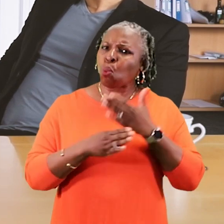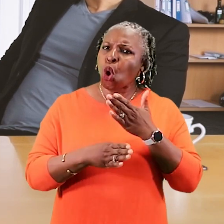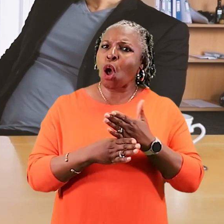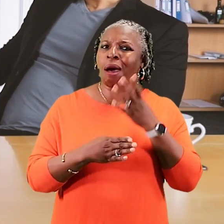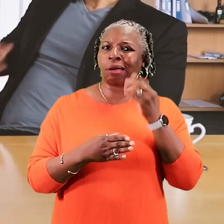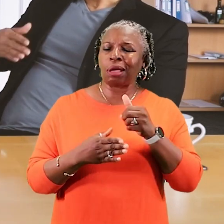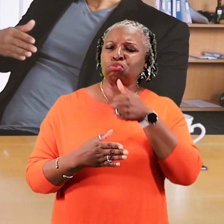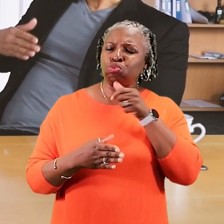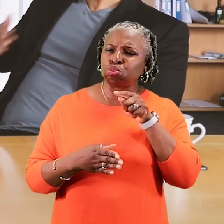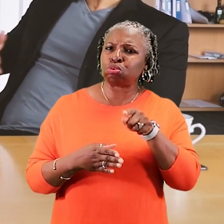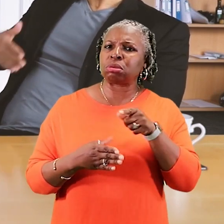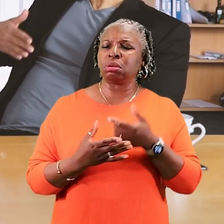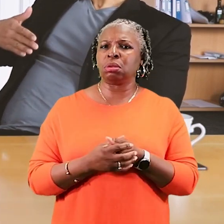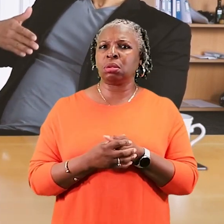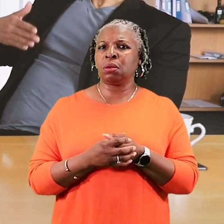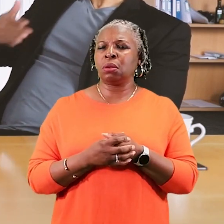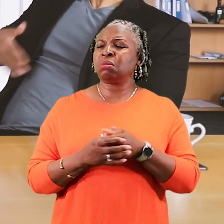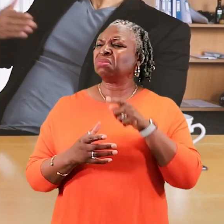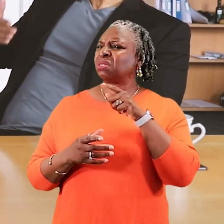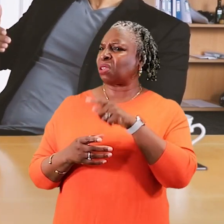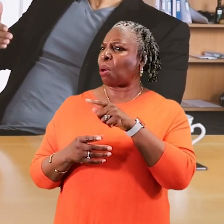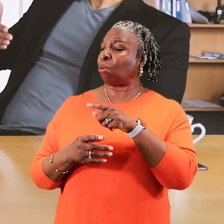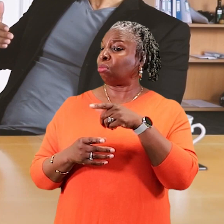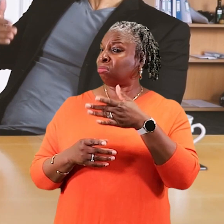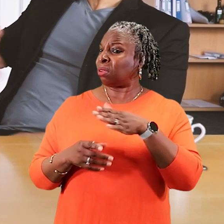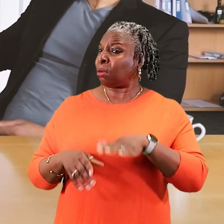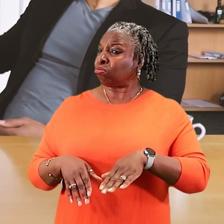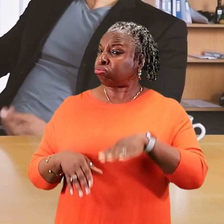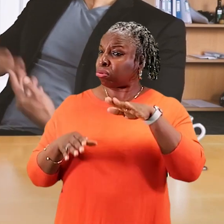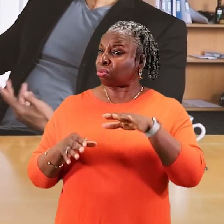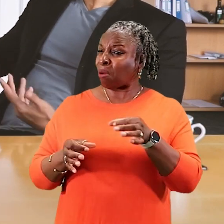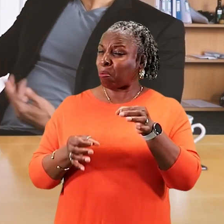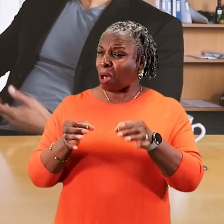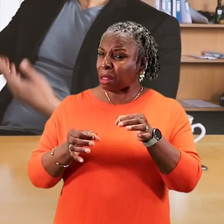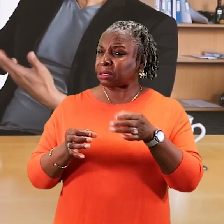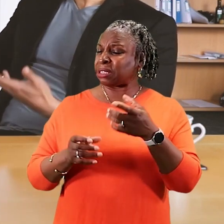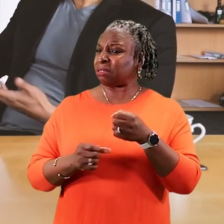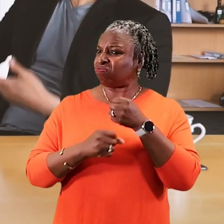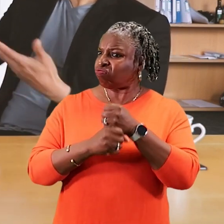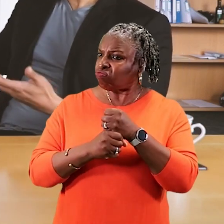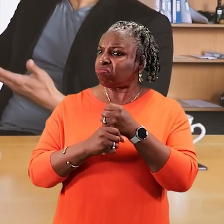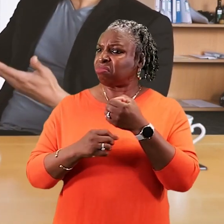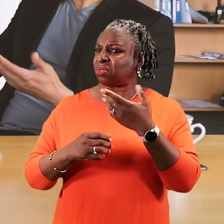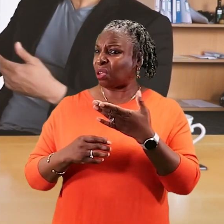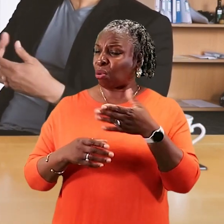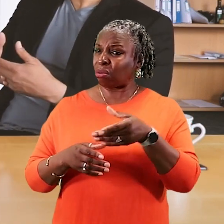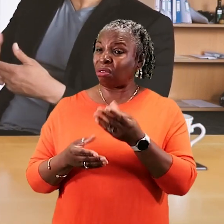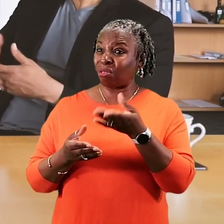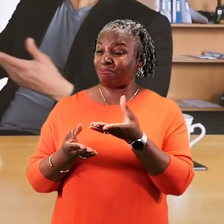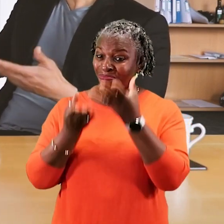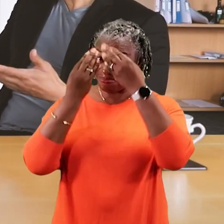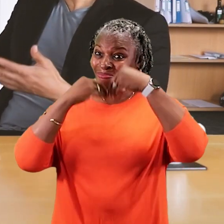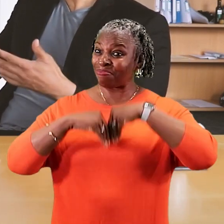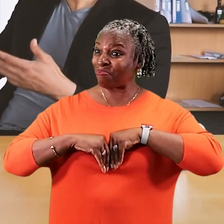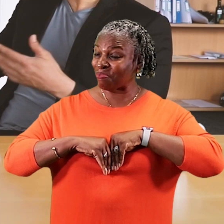equality. So basically, off the back of your upbringing with your mother, she obviously politicised you. Yeah. And